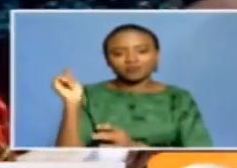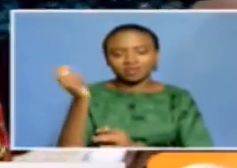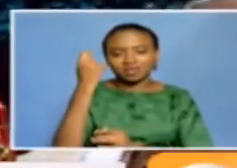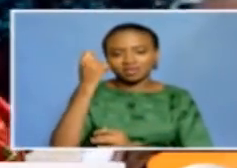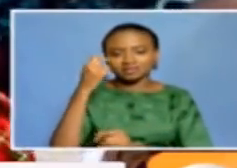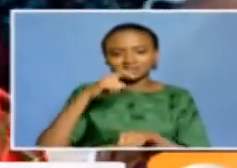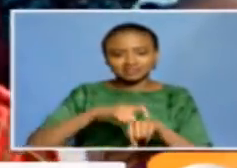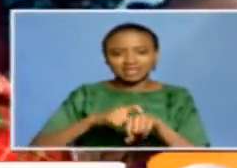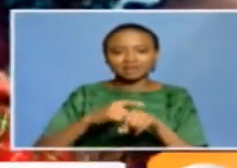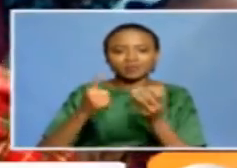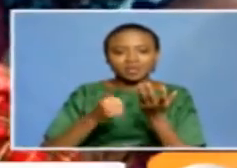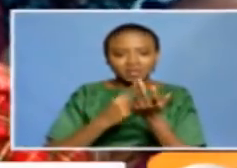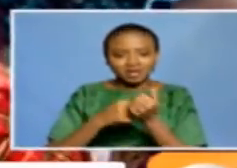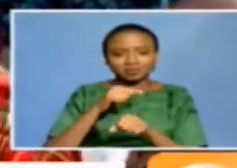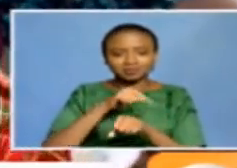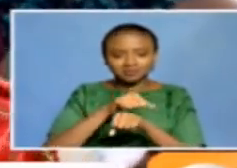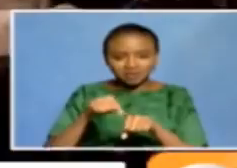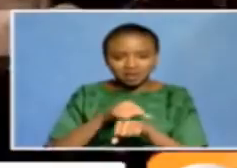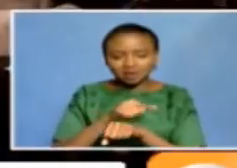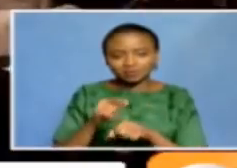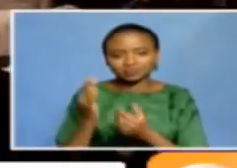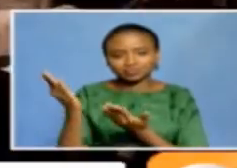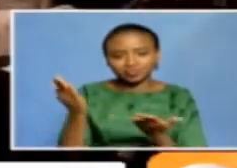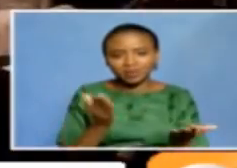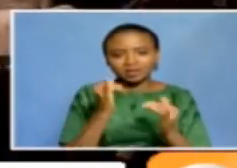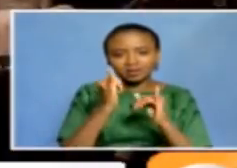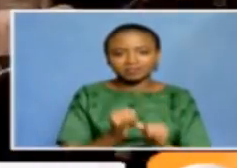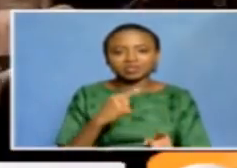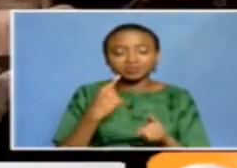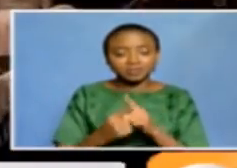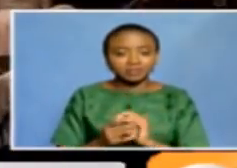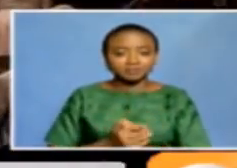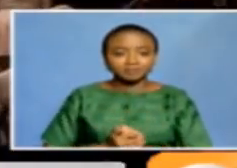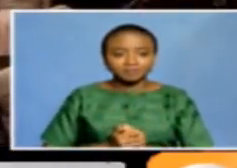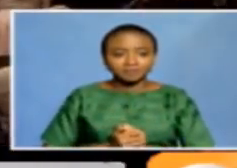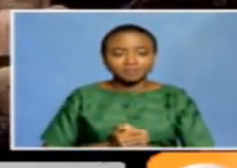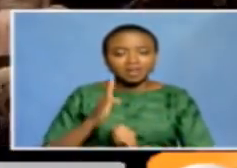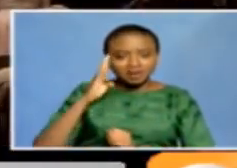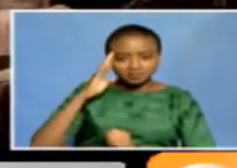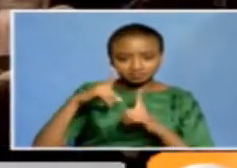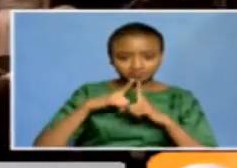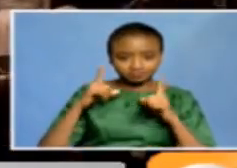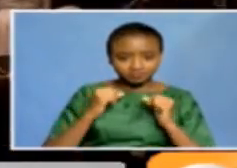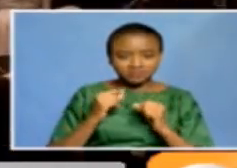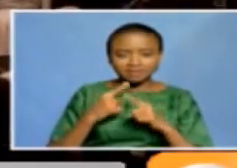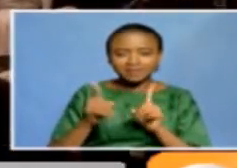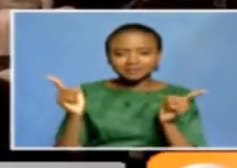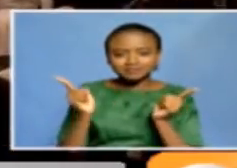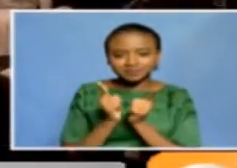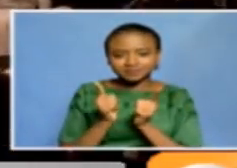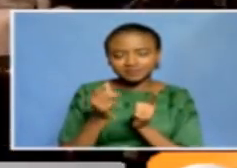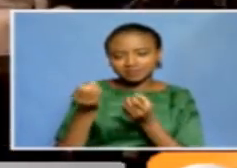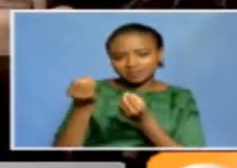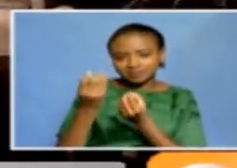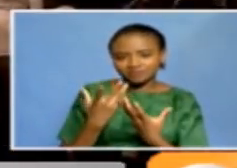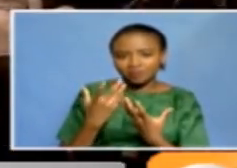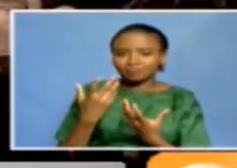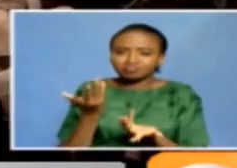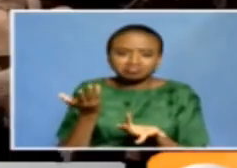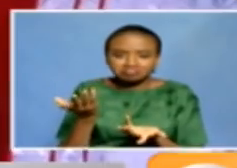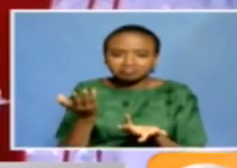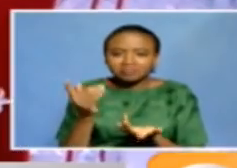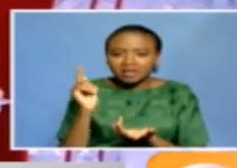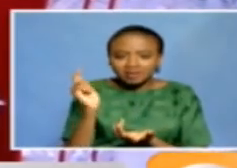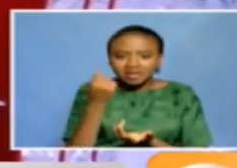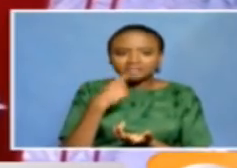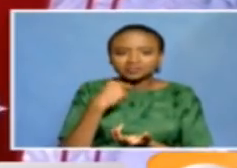into the new year. A very good evening to you, Apostle. Just very briefly, tell us, what should Kenyans who are watching you on